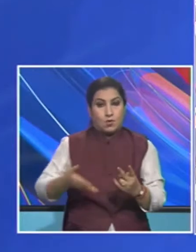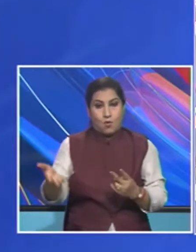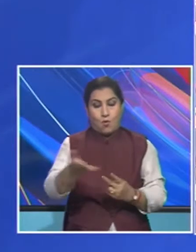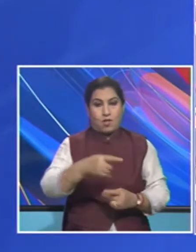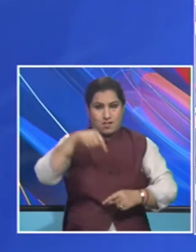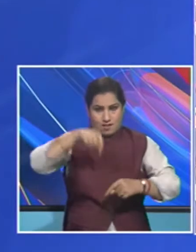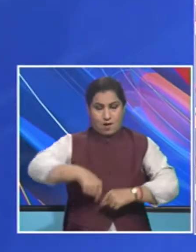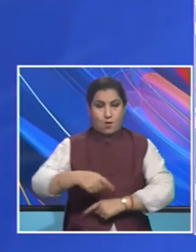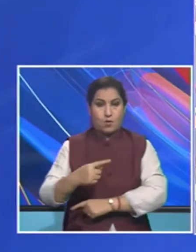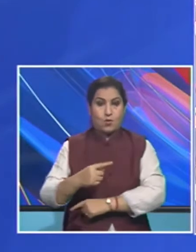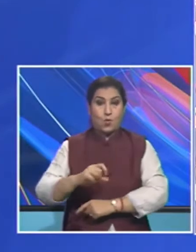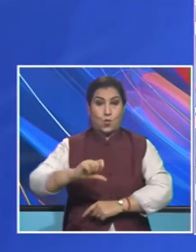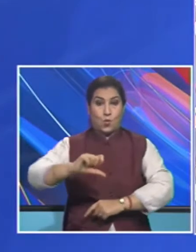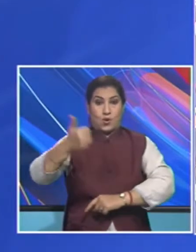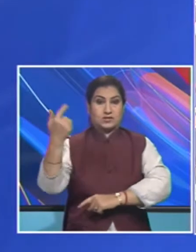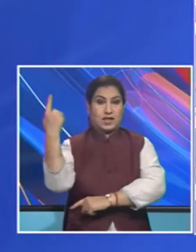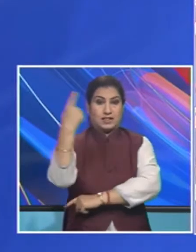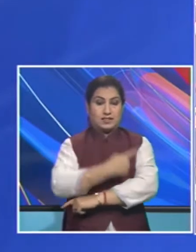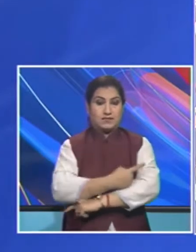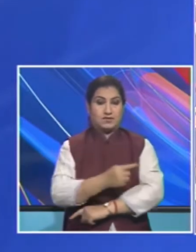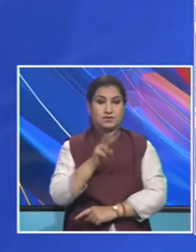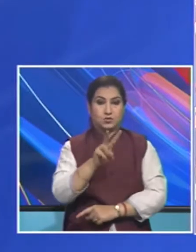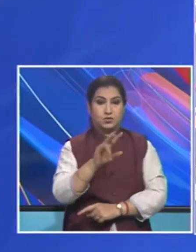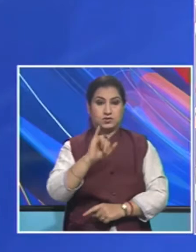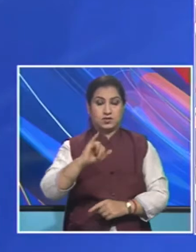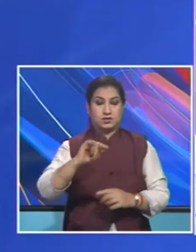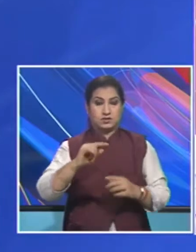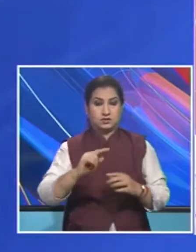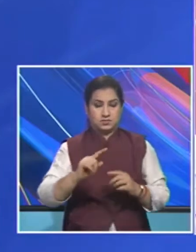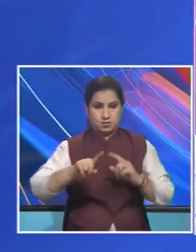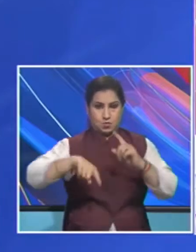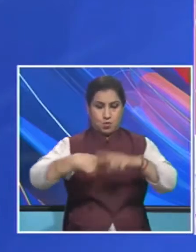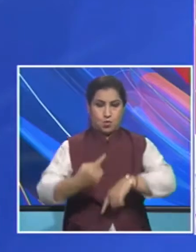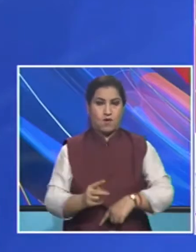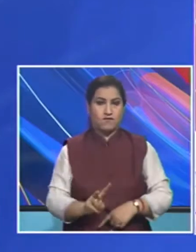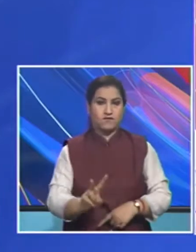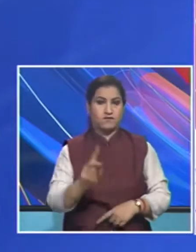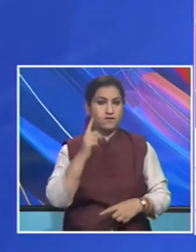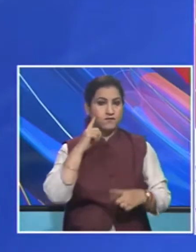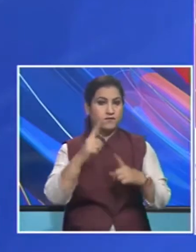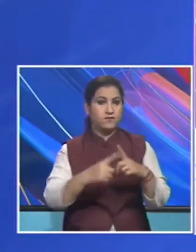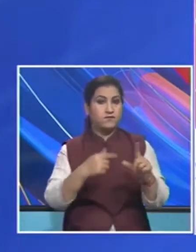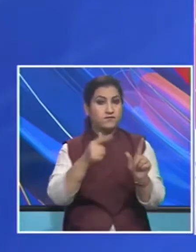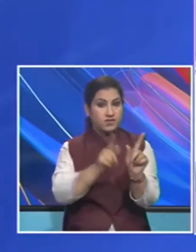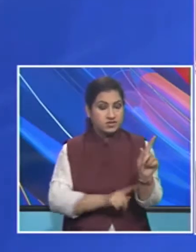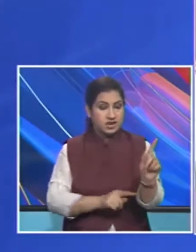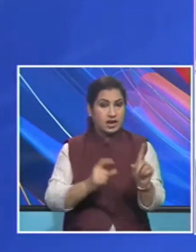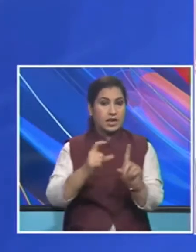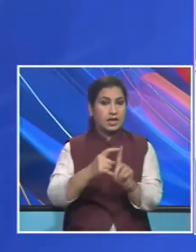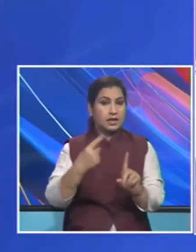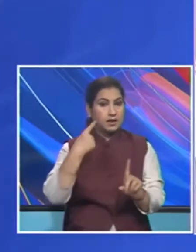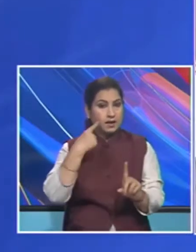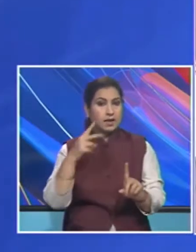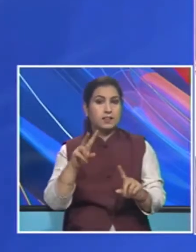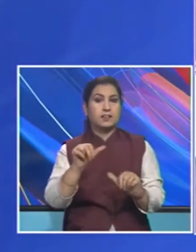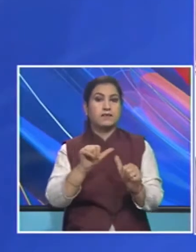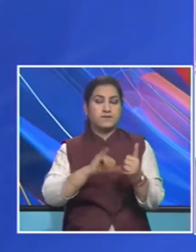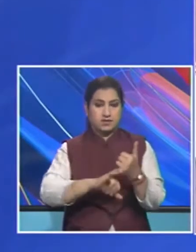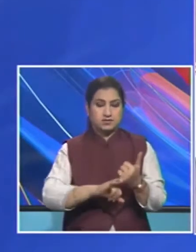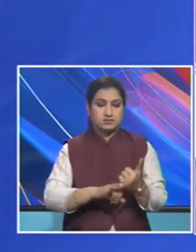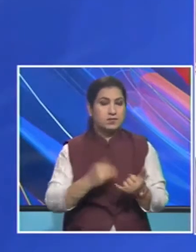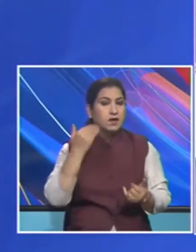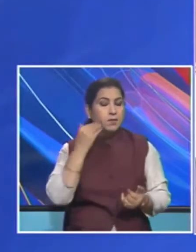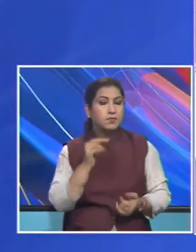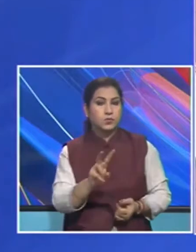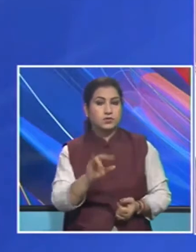tomorrow, July 26th. This day is a symbol of both the bravery and the restraint of the Indian